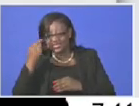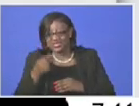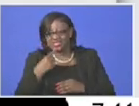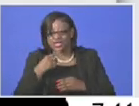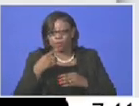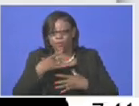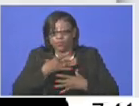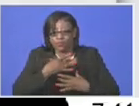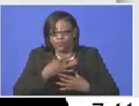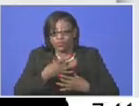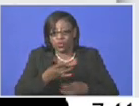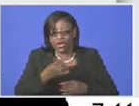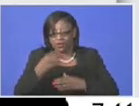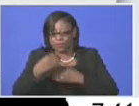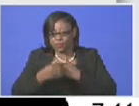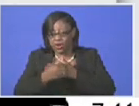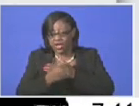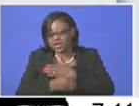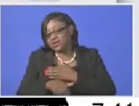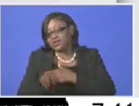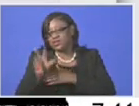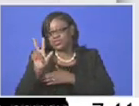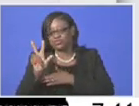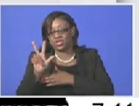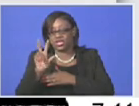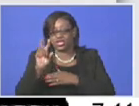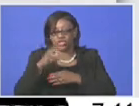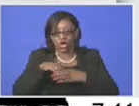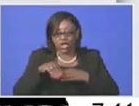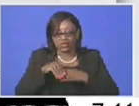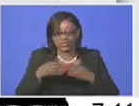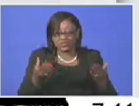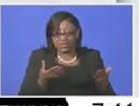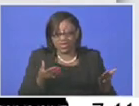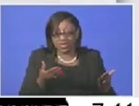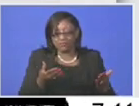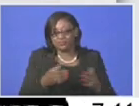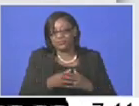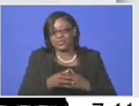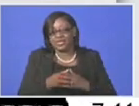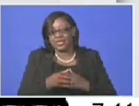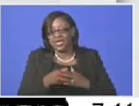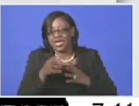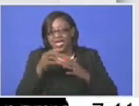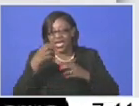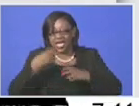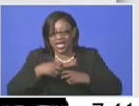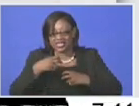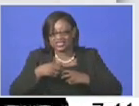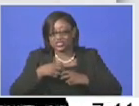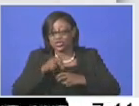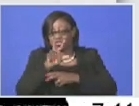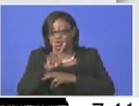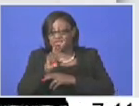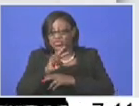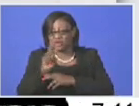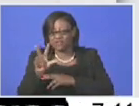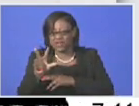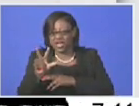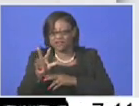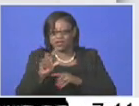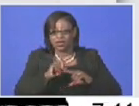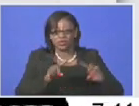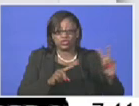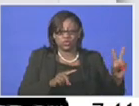white bread, $3.31, as opposed to as low as $2.50. Eggs, $3.35, compared